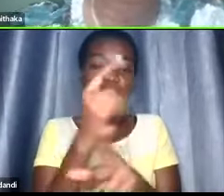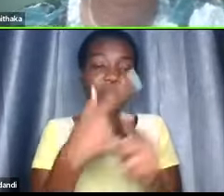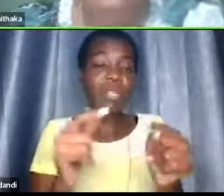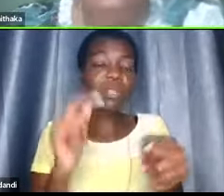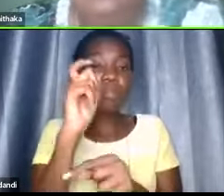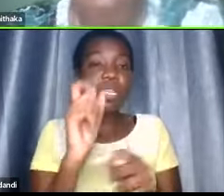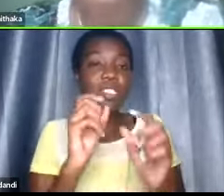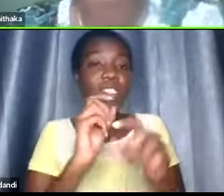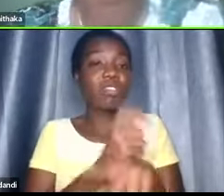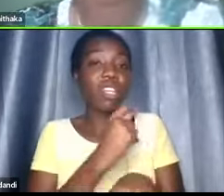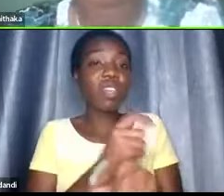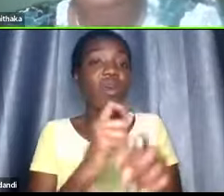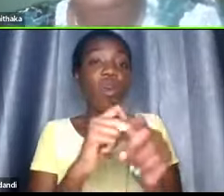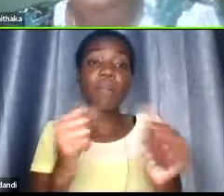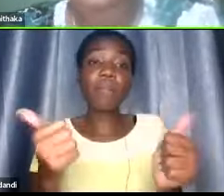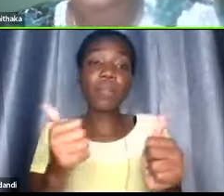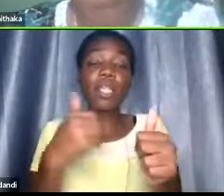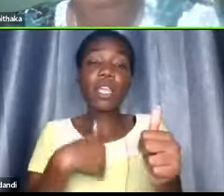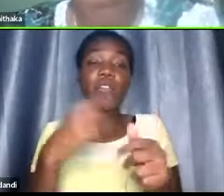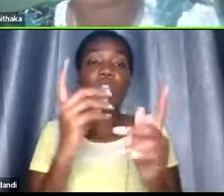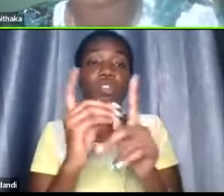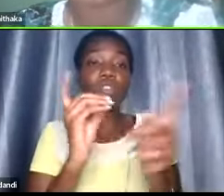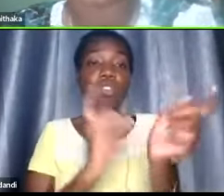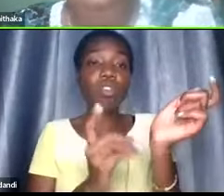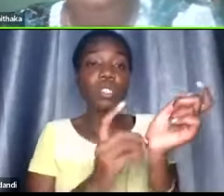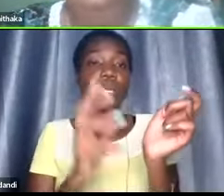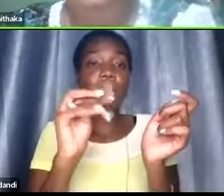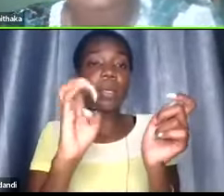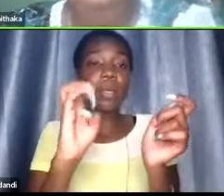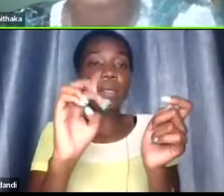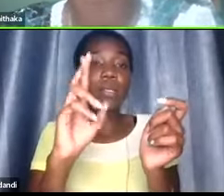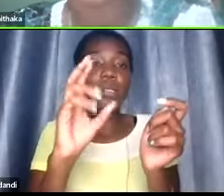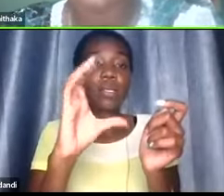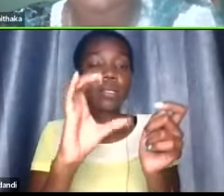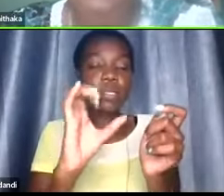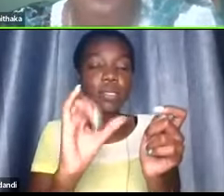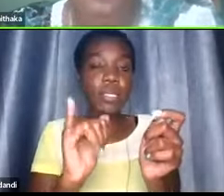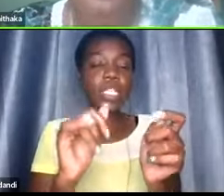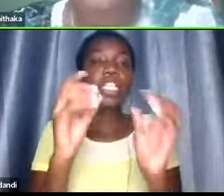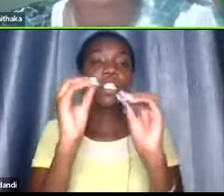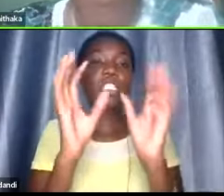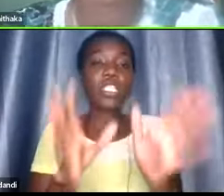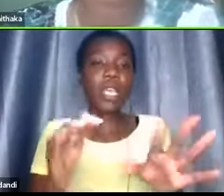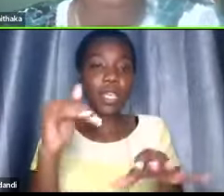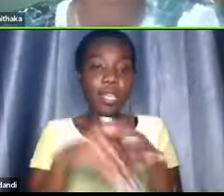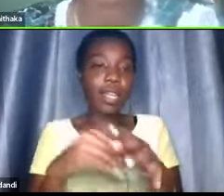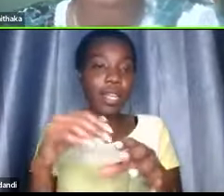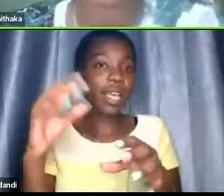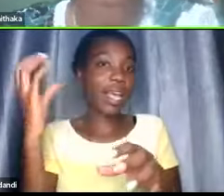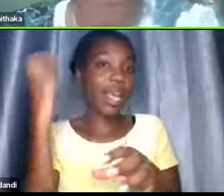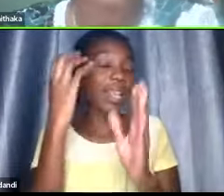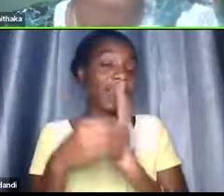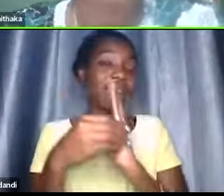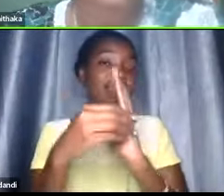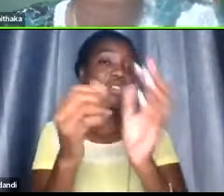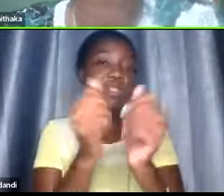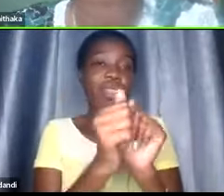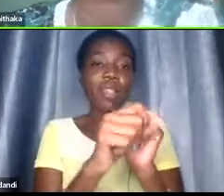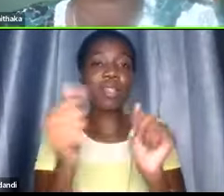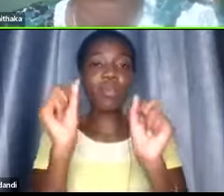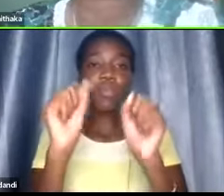Dr. Mercy here, who's been answering your question, she's a teacher in career guidance in our school. Together with others, you can check on our